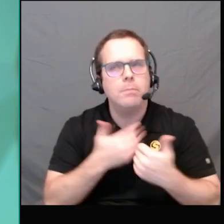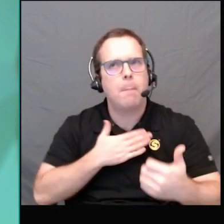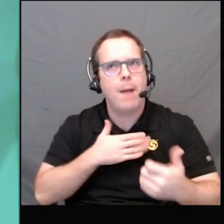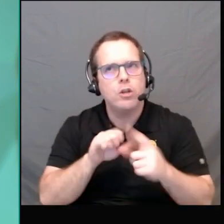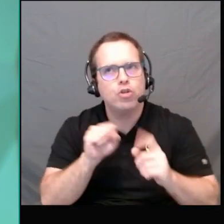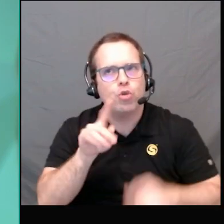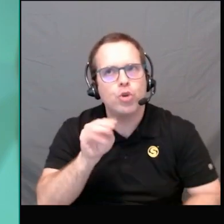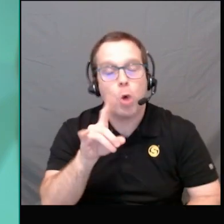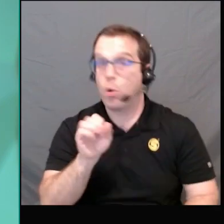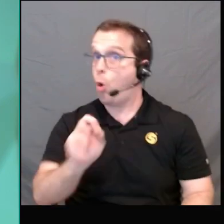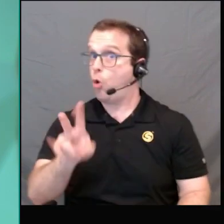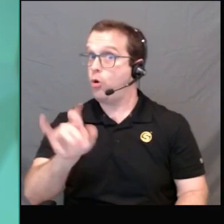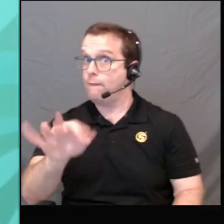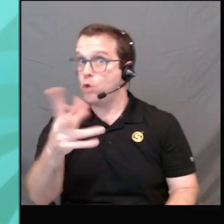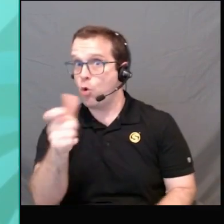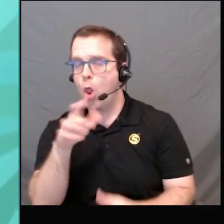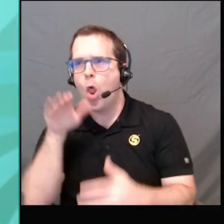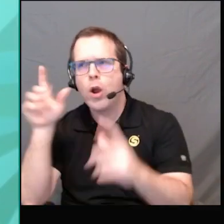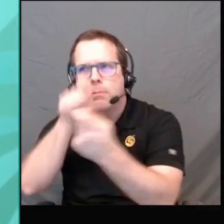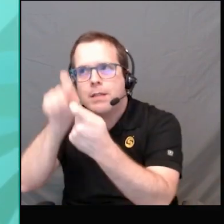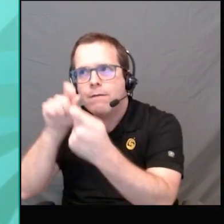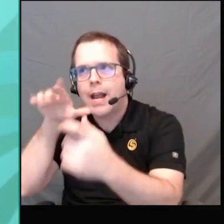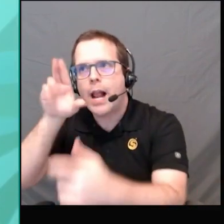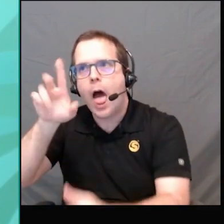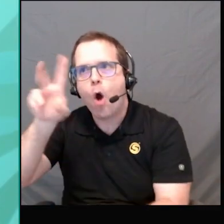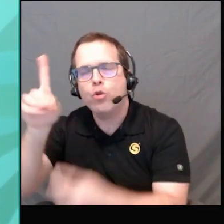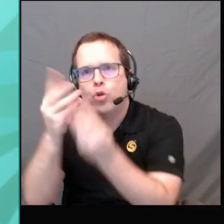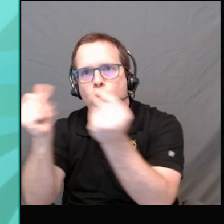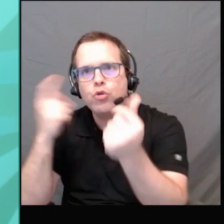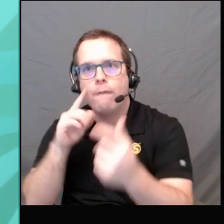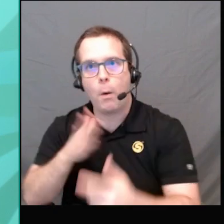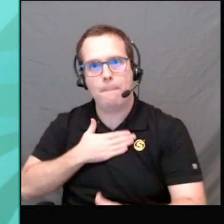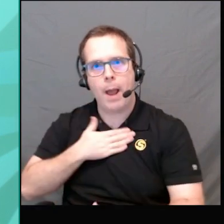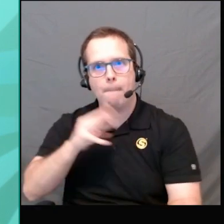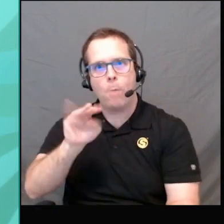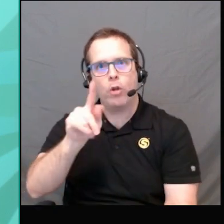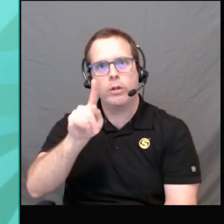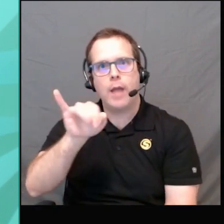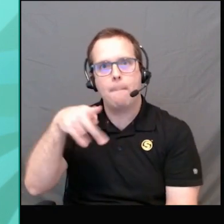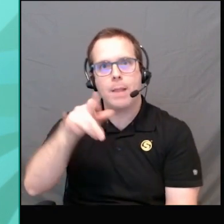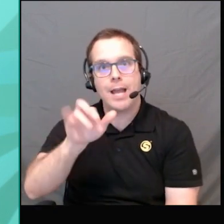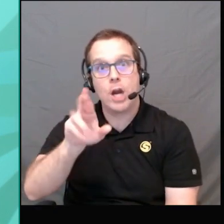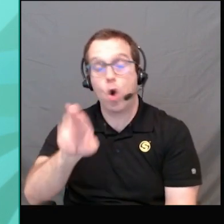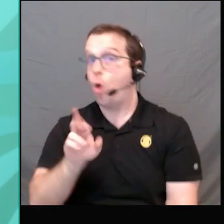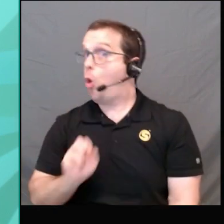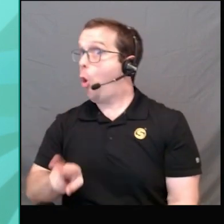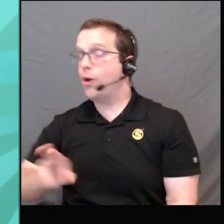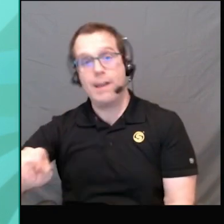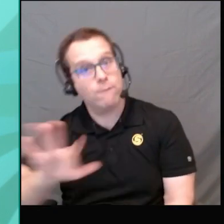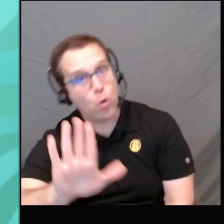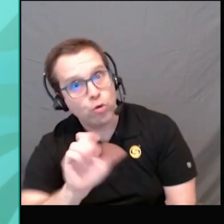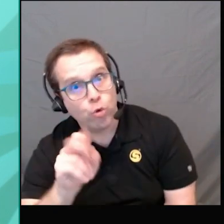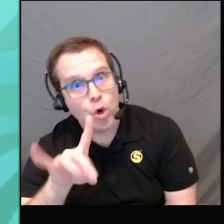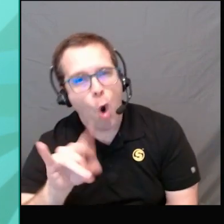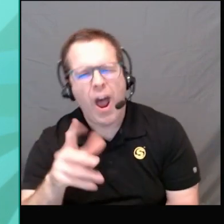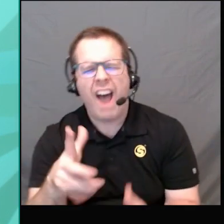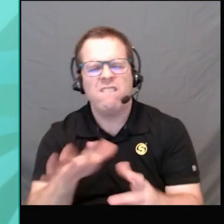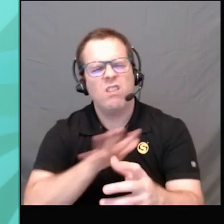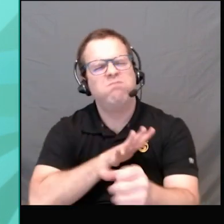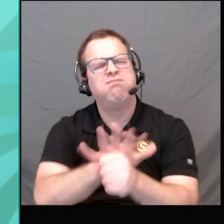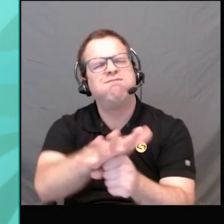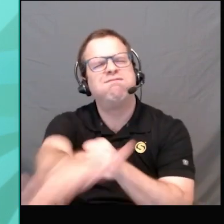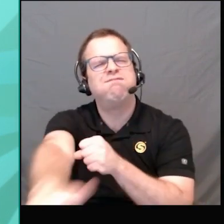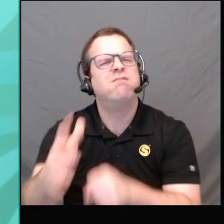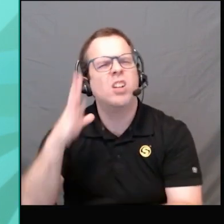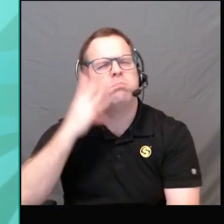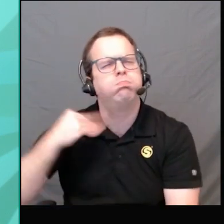for multiplayer or another topic, or if your studio is packed with cloud gaming veterans looking to take your offerings to the next level, we know you're going to